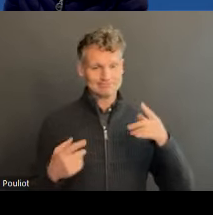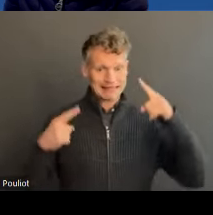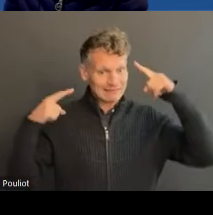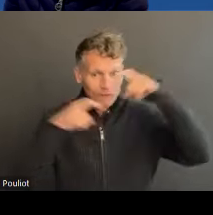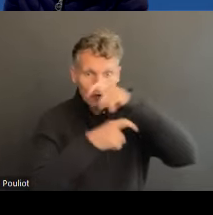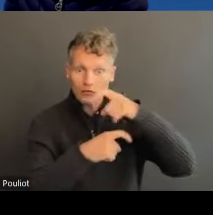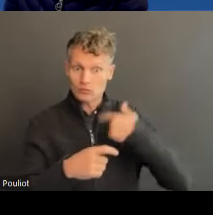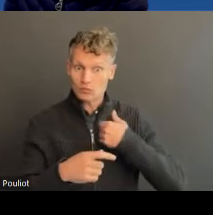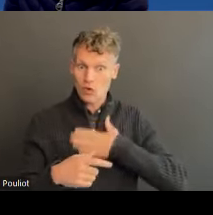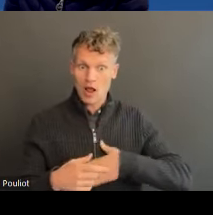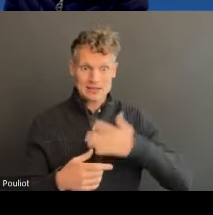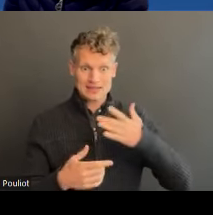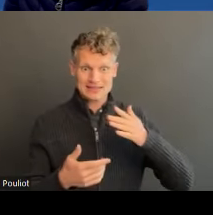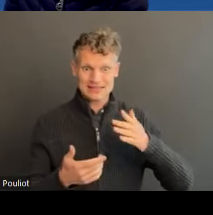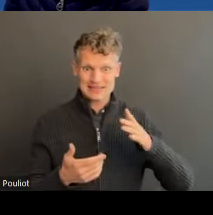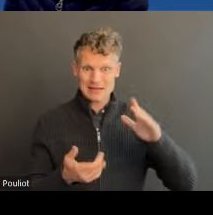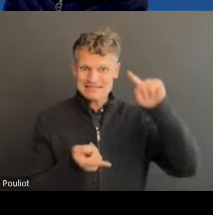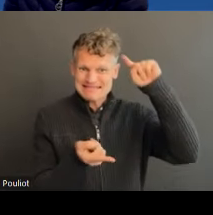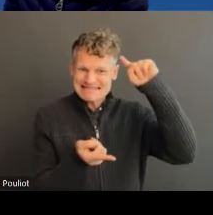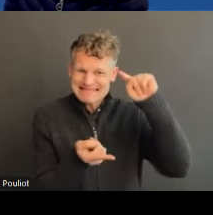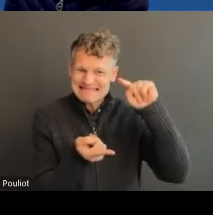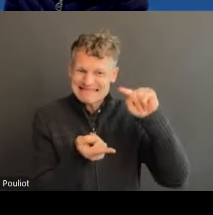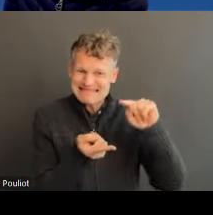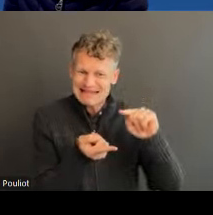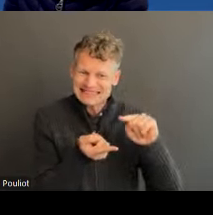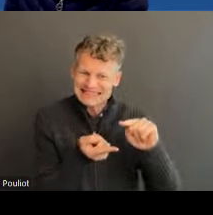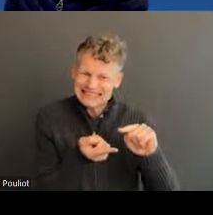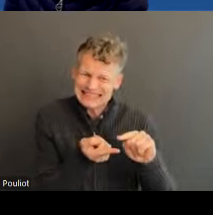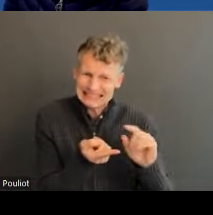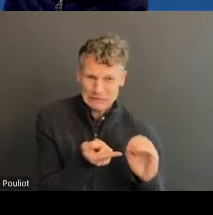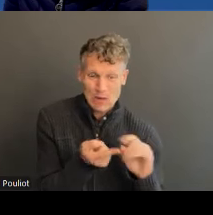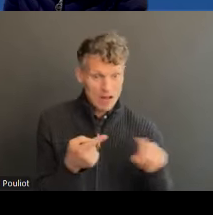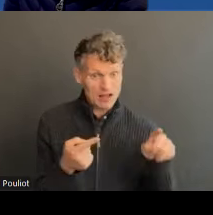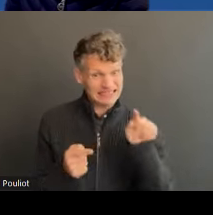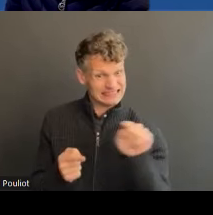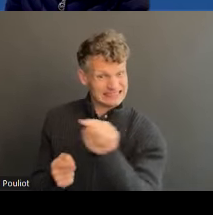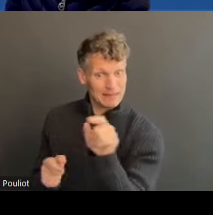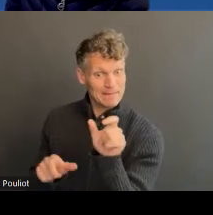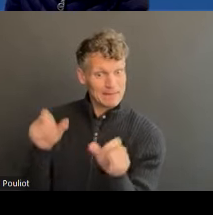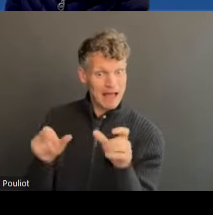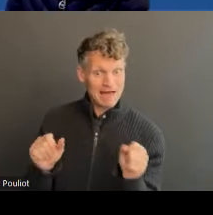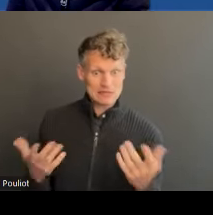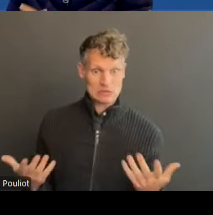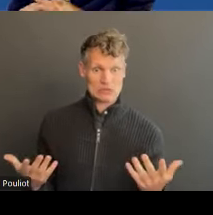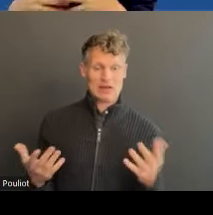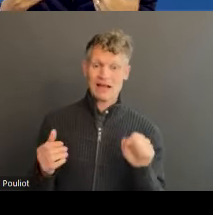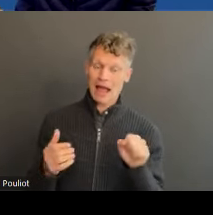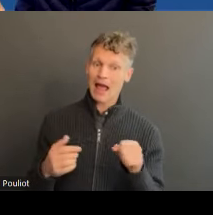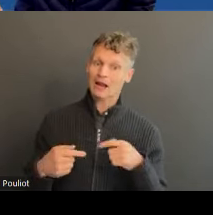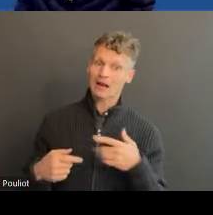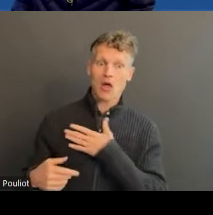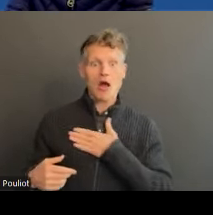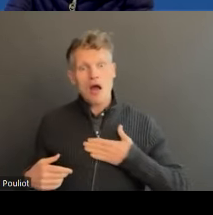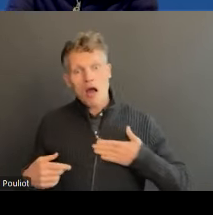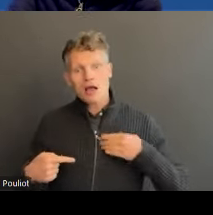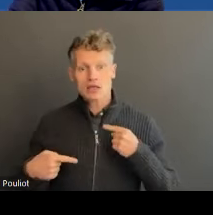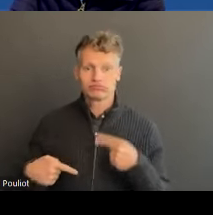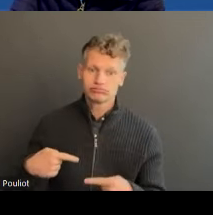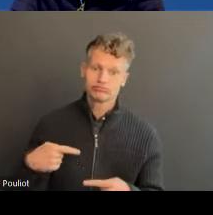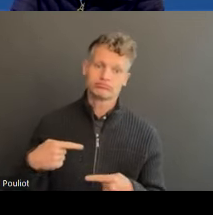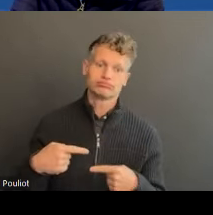be in a long term of impacts and damages caused by these diseases. This is the rationale